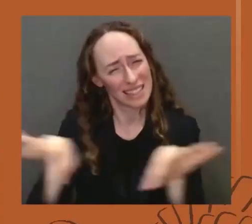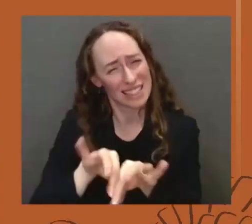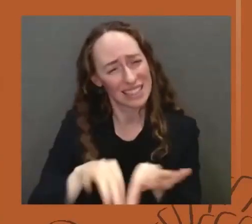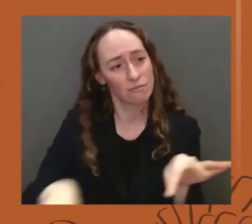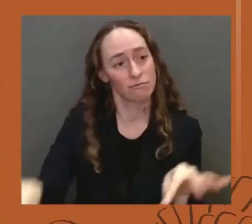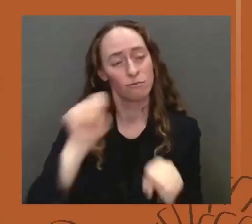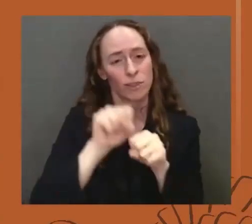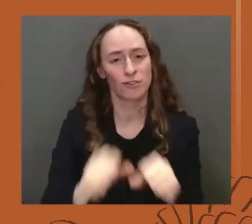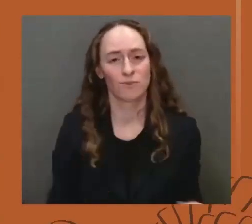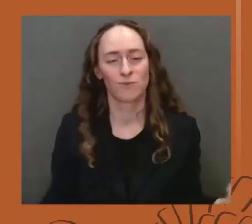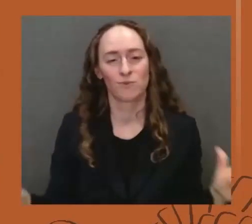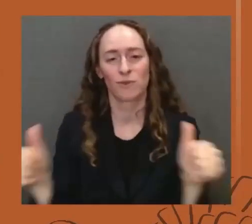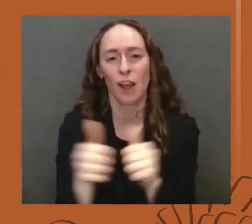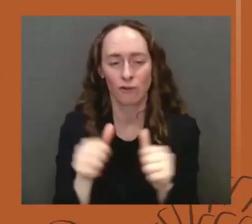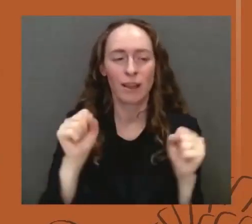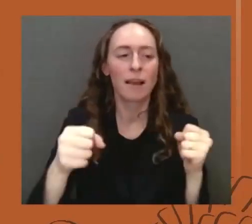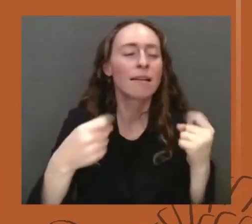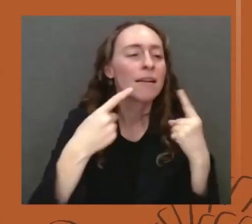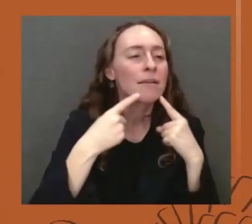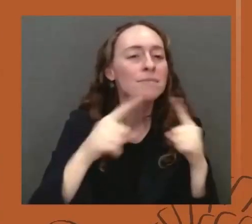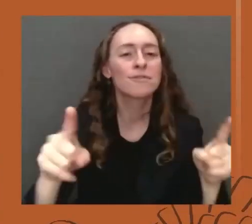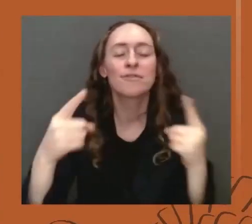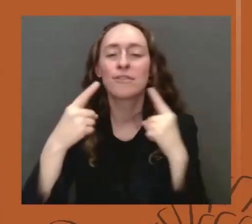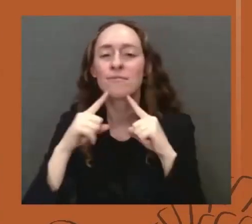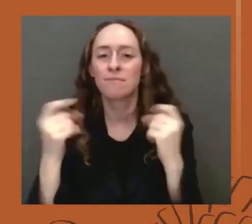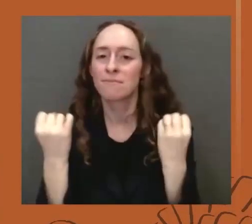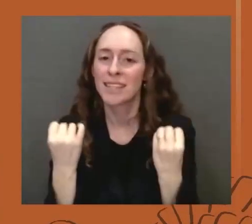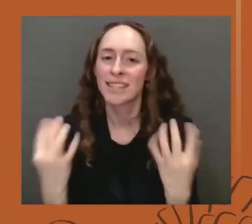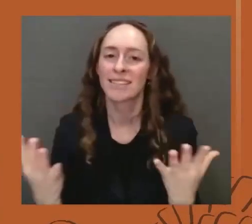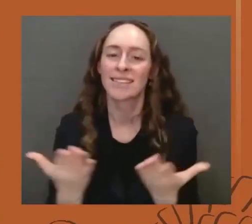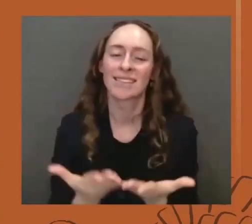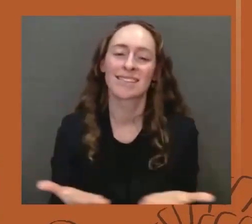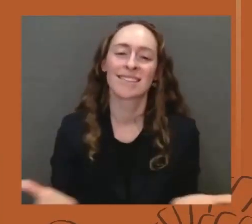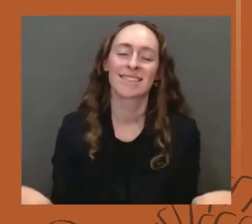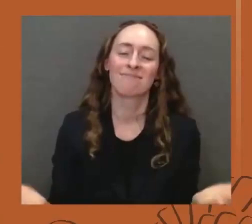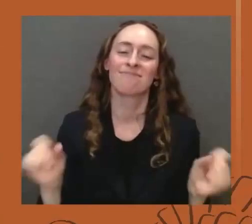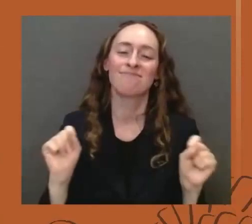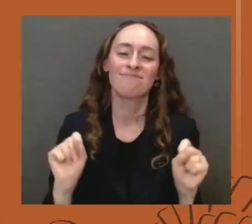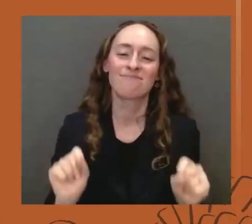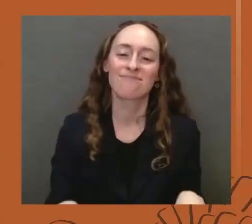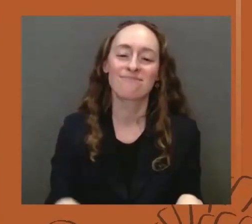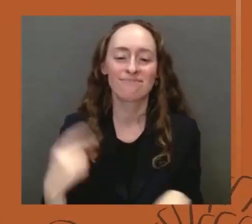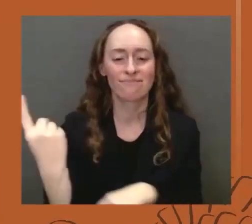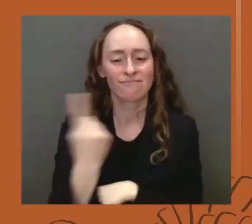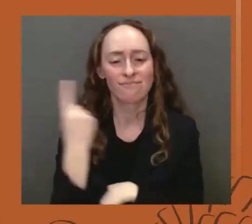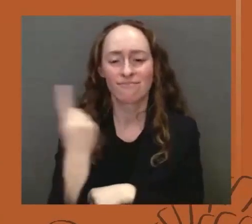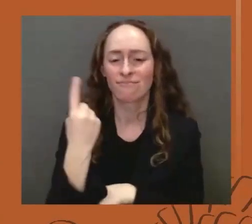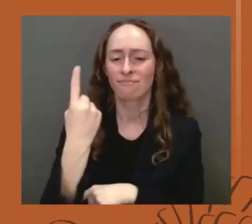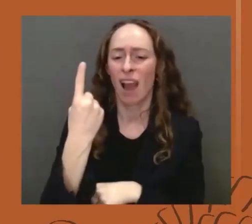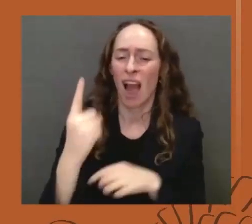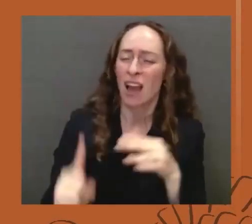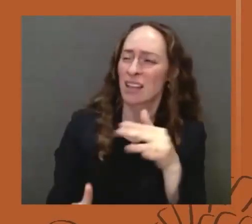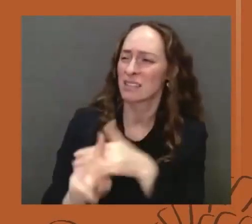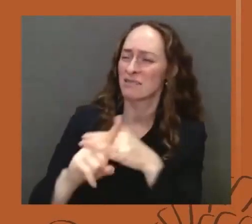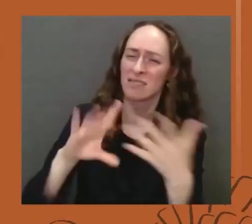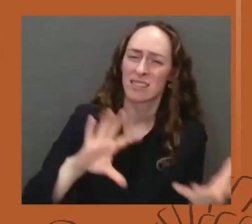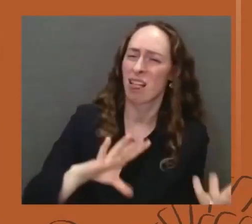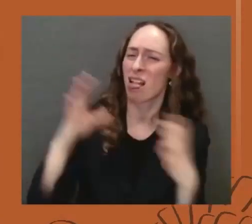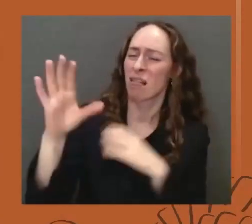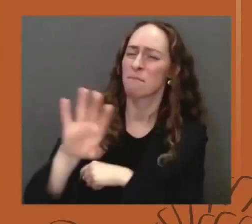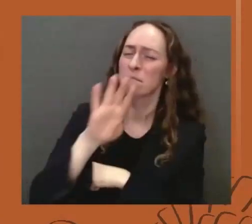circumstance, without being better off when we come through it. And this is always who we are as Americans. So happy